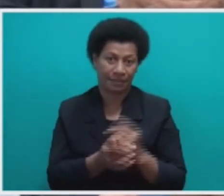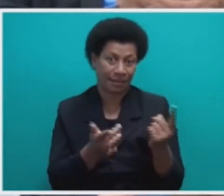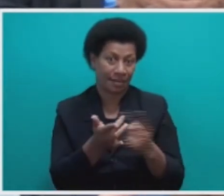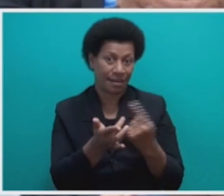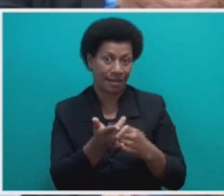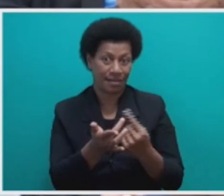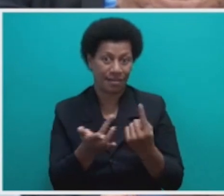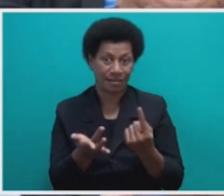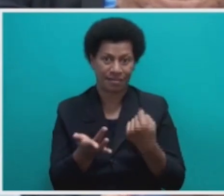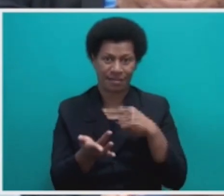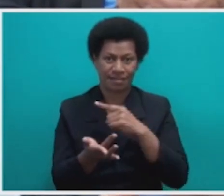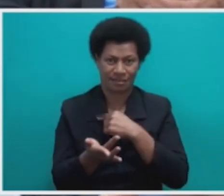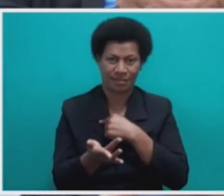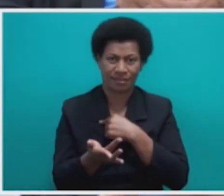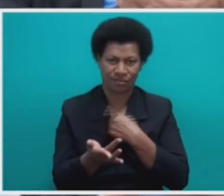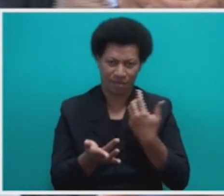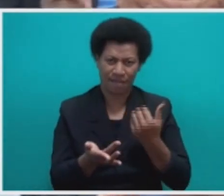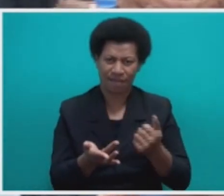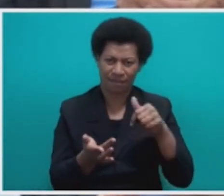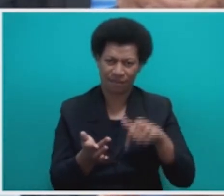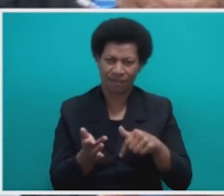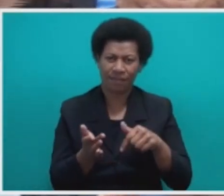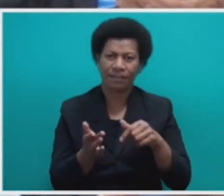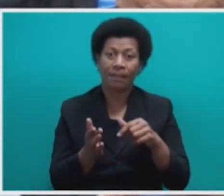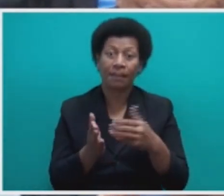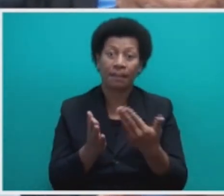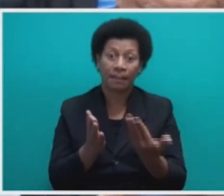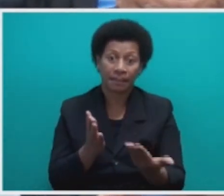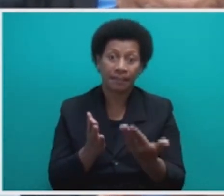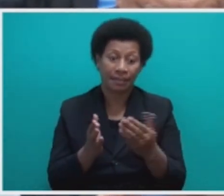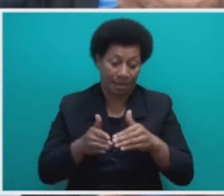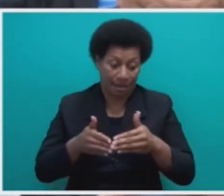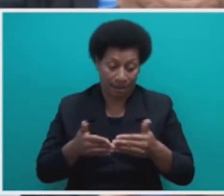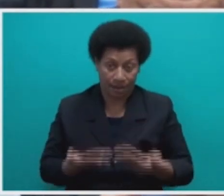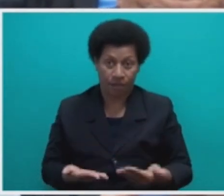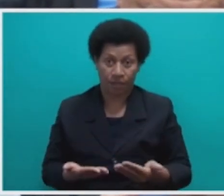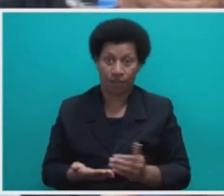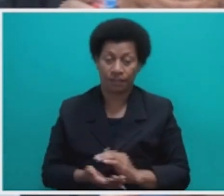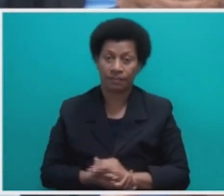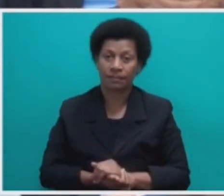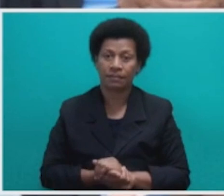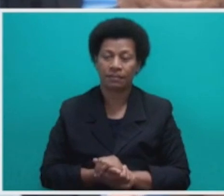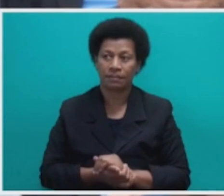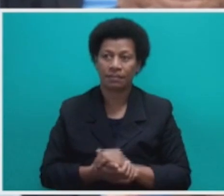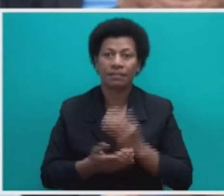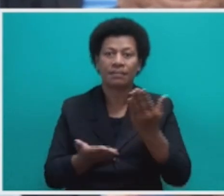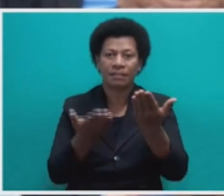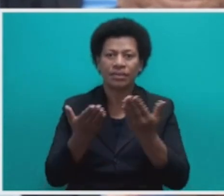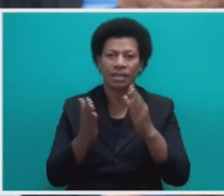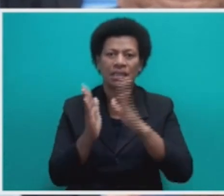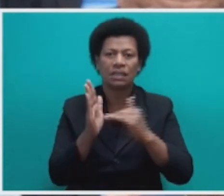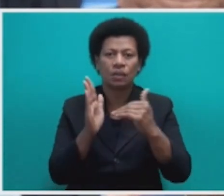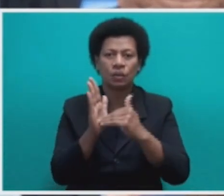that we have in this country, Mr. Speaker, is that we are only at the moment importing chicken from New Zealand.